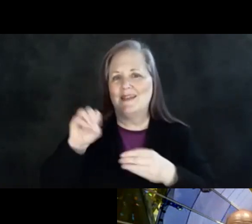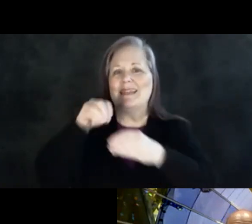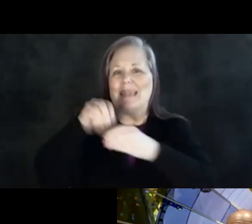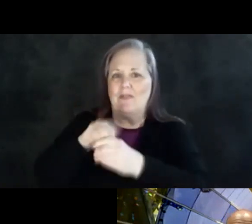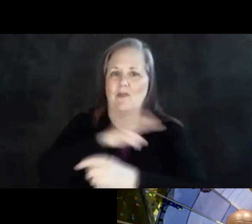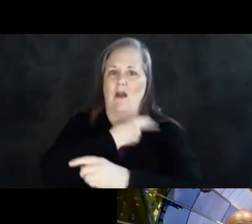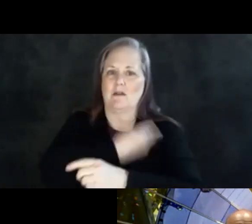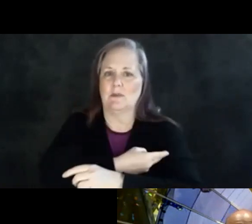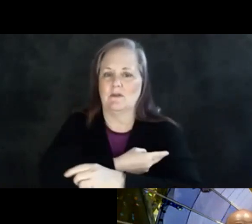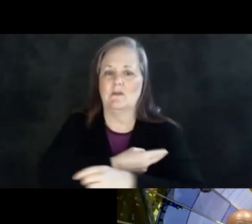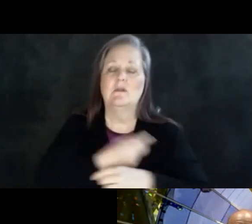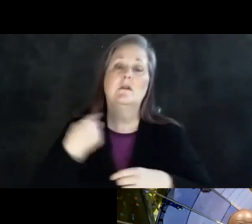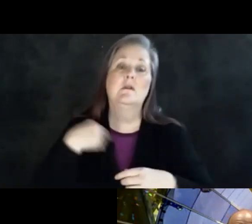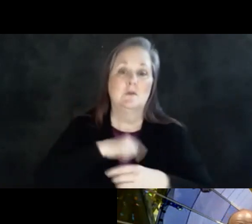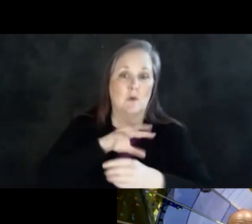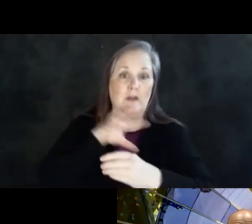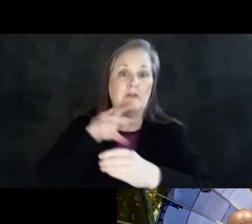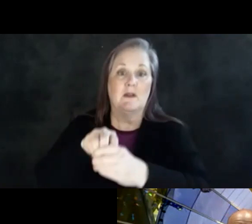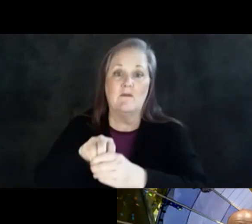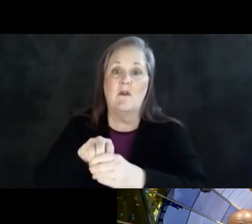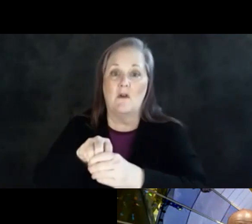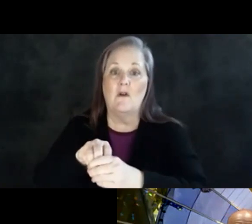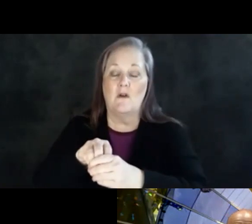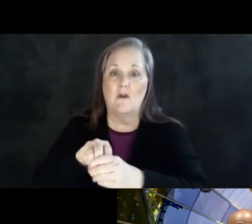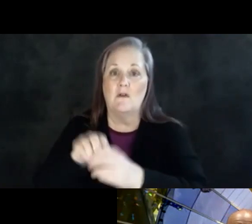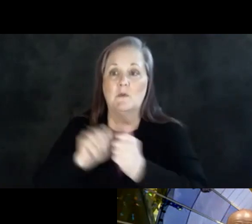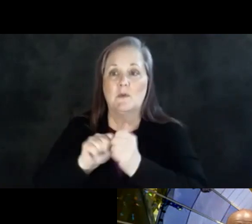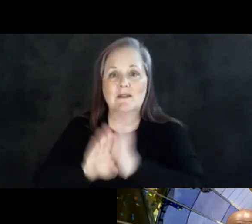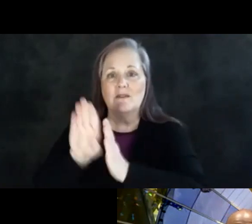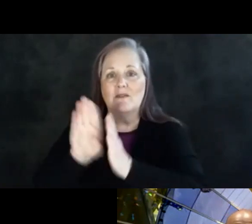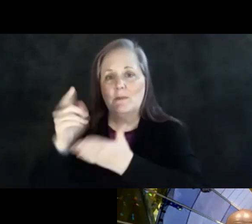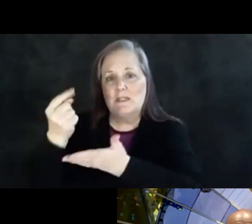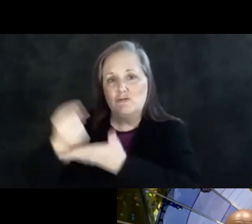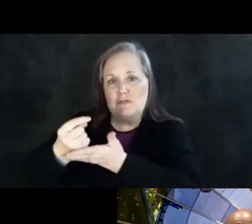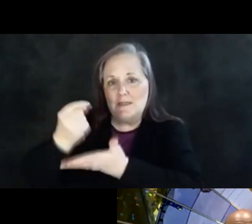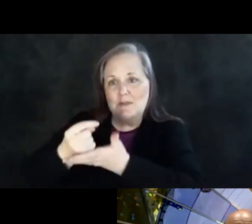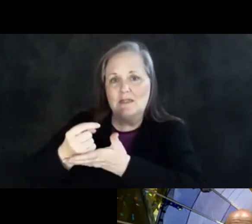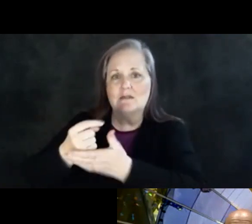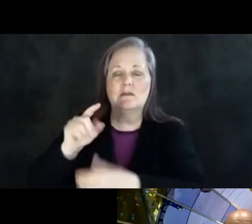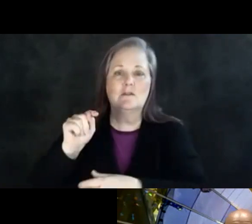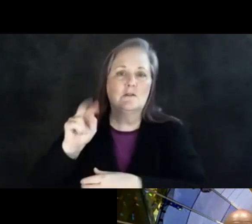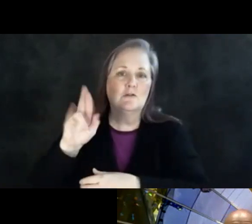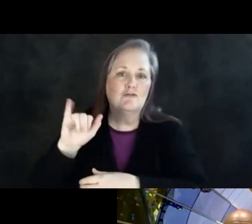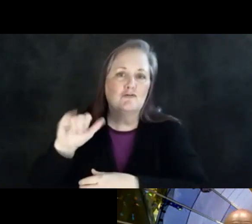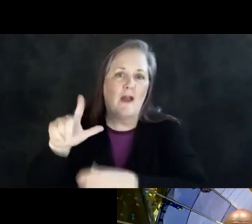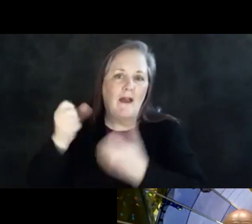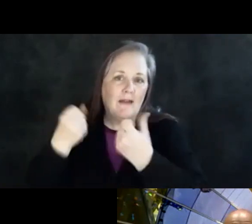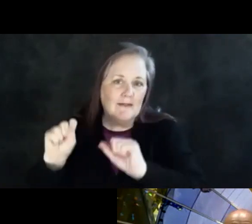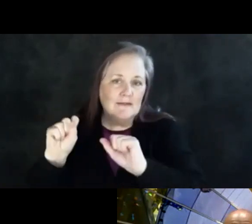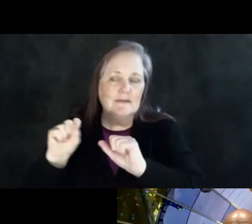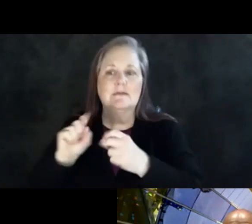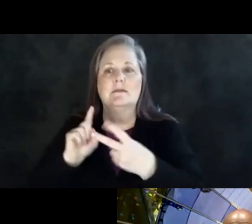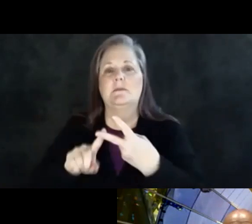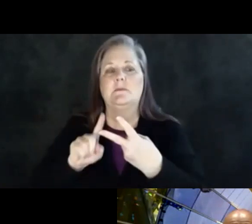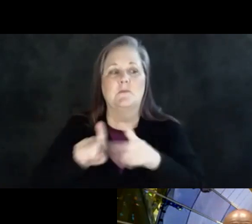And so we've been involved in developing treatment trials. We've also been involved